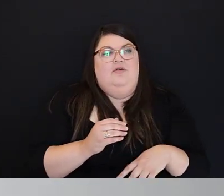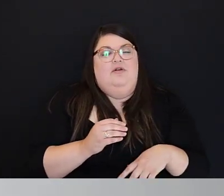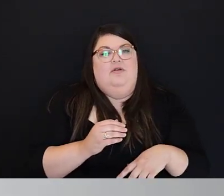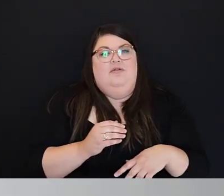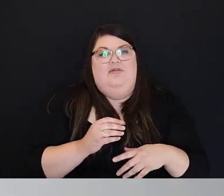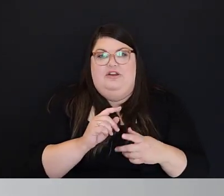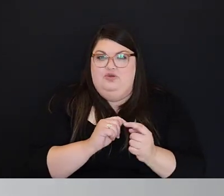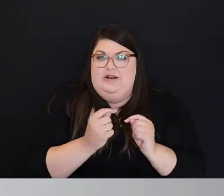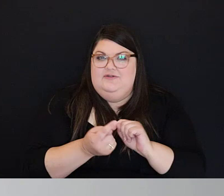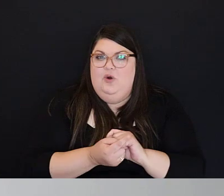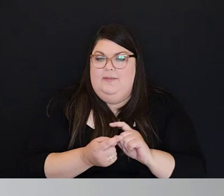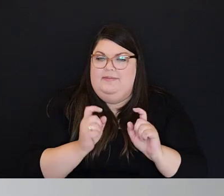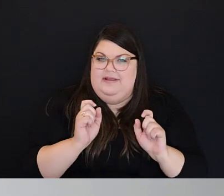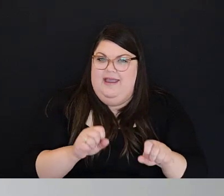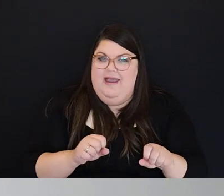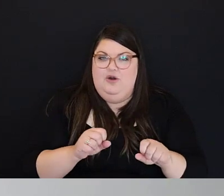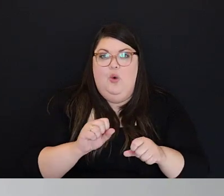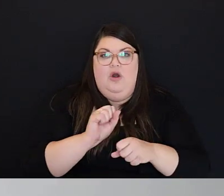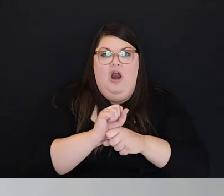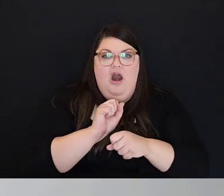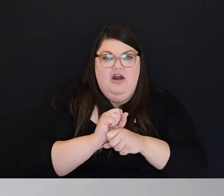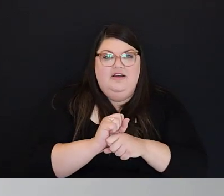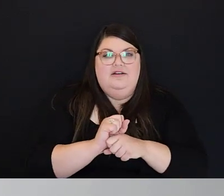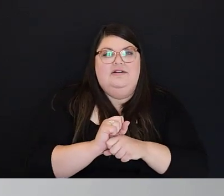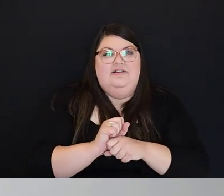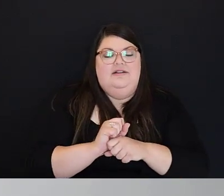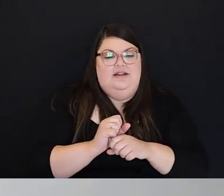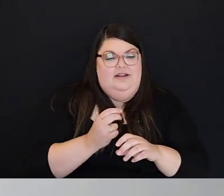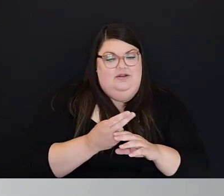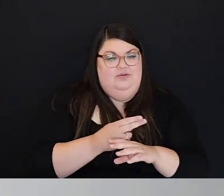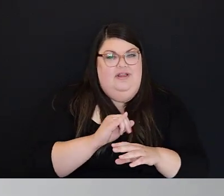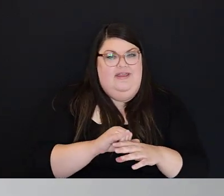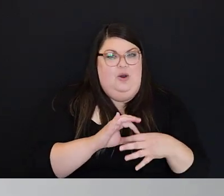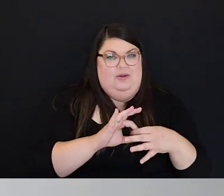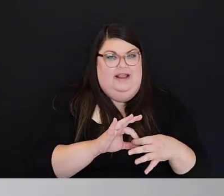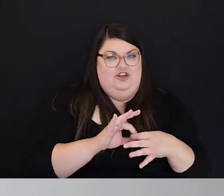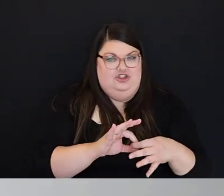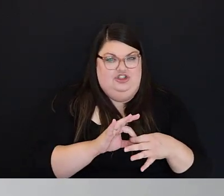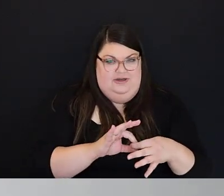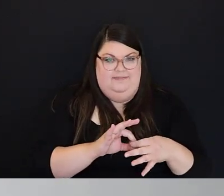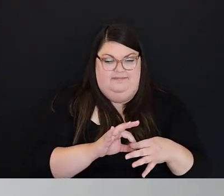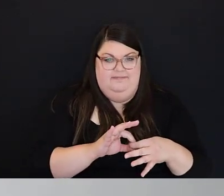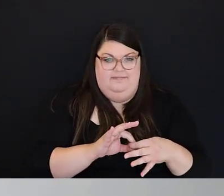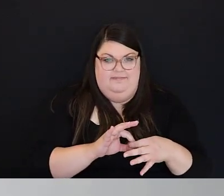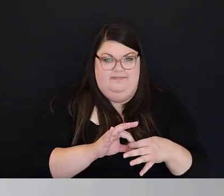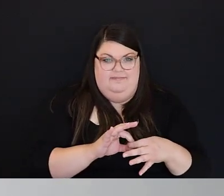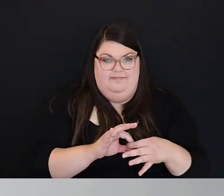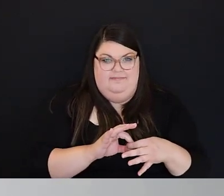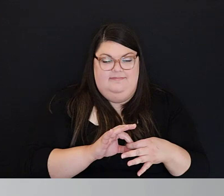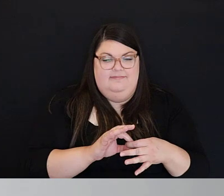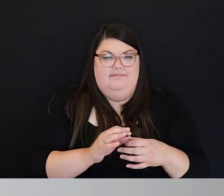or it takes that relationship, and going back to relationship, right? Like